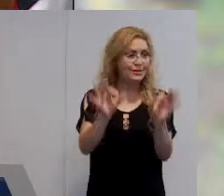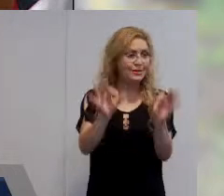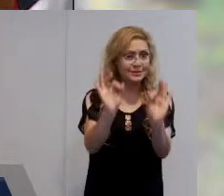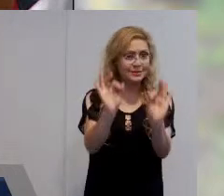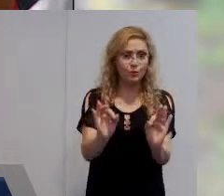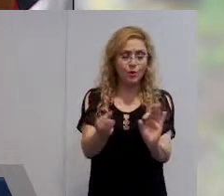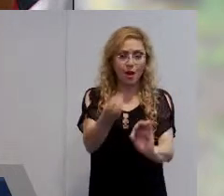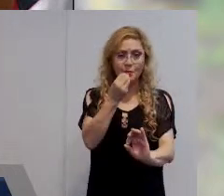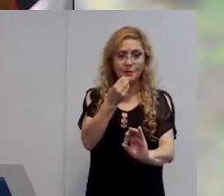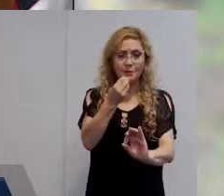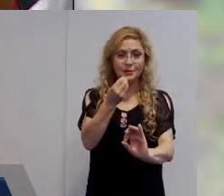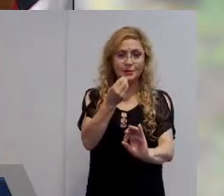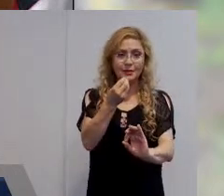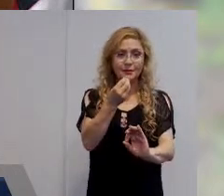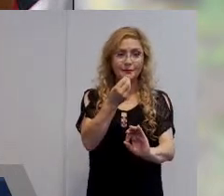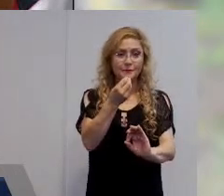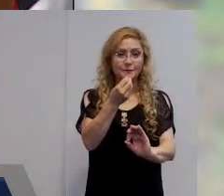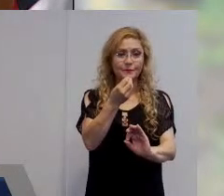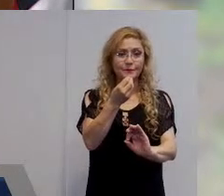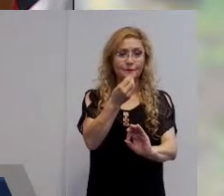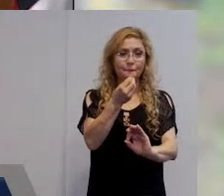to ensure food security.